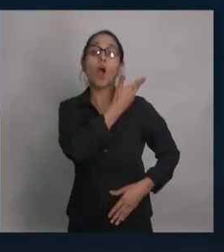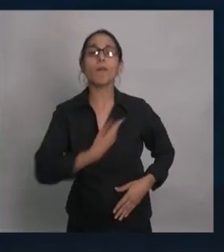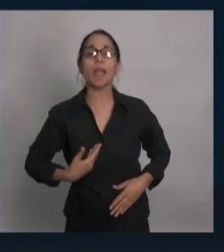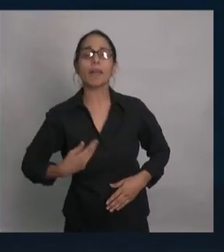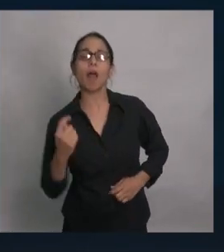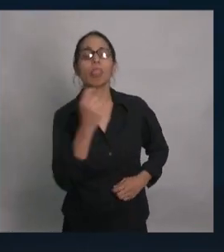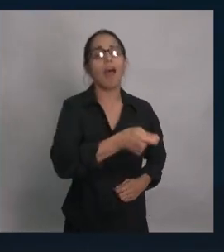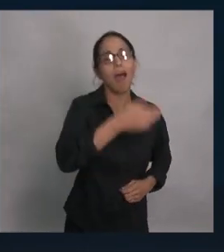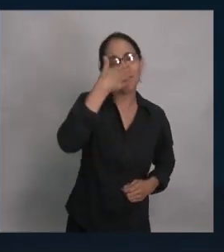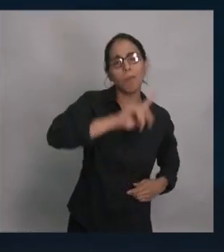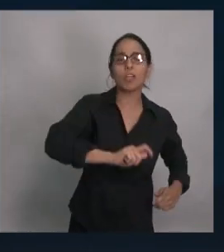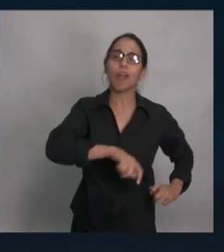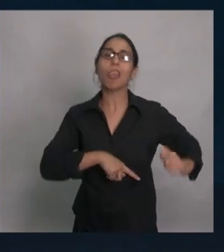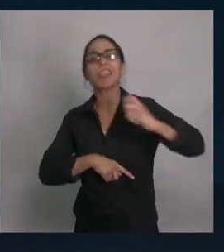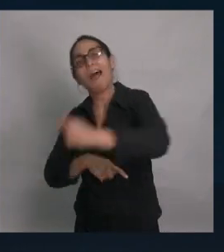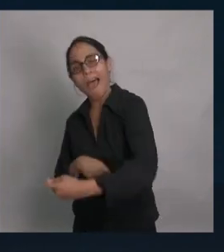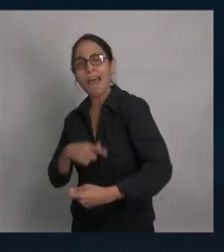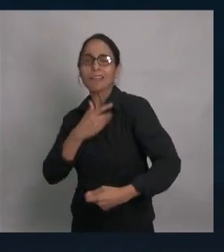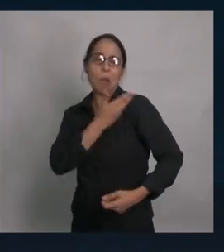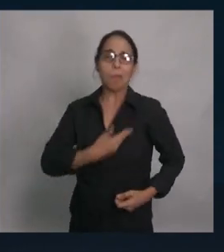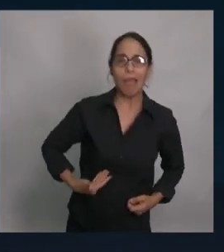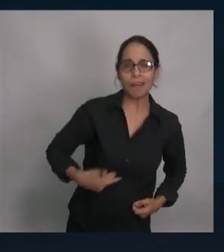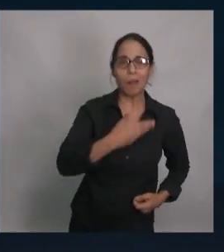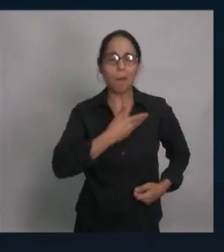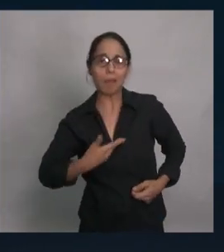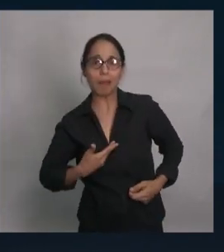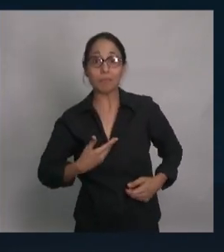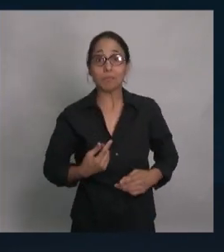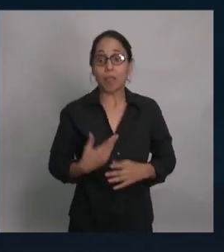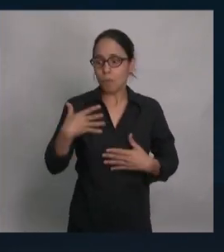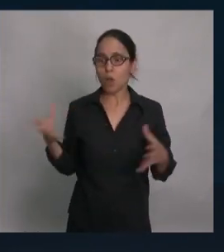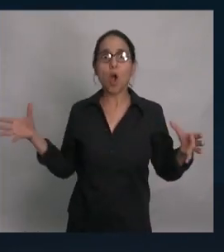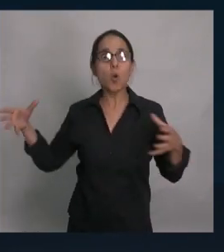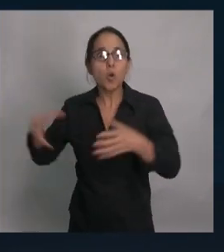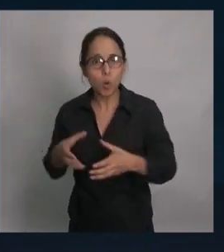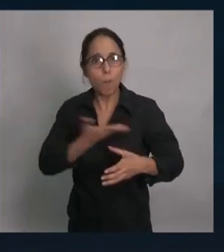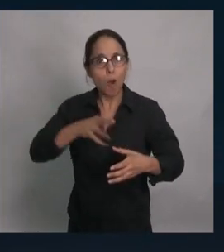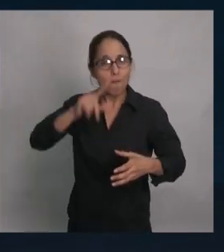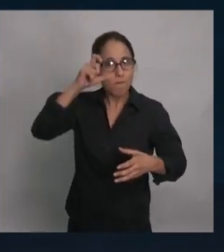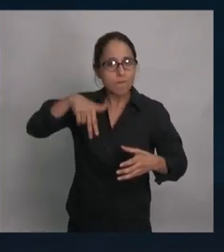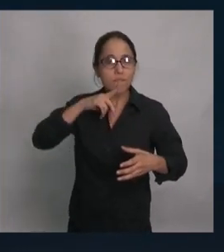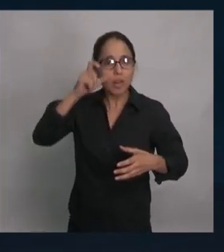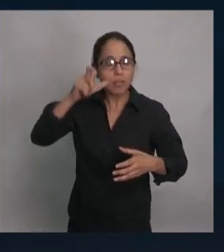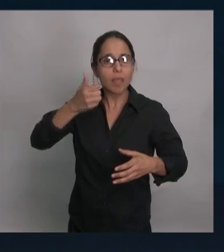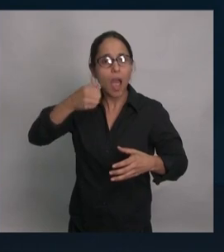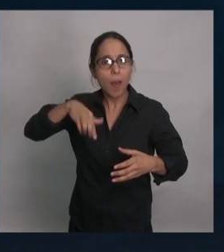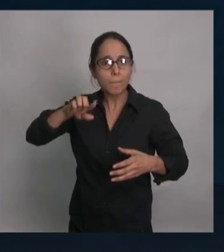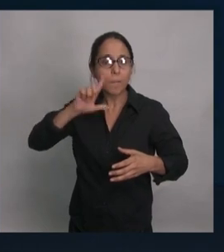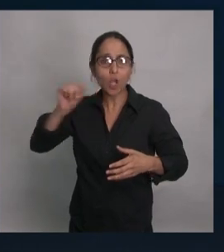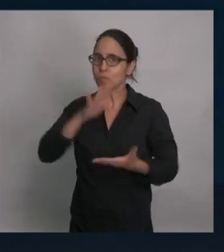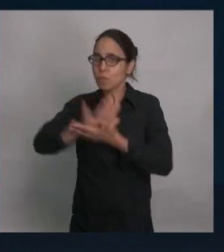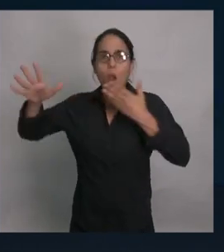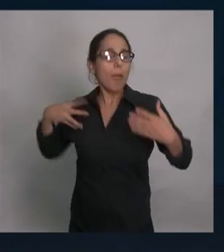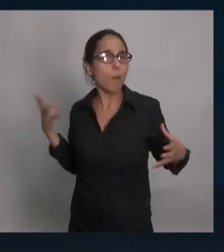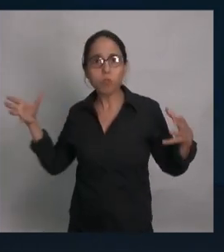until the Frente Amplio came out as a third force, with 20 and a senator elected, which is very important. But, how